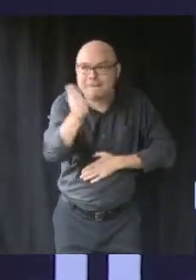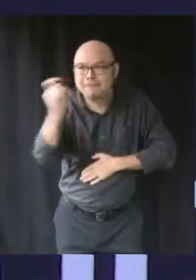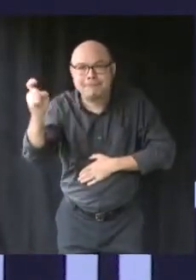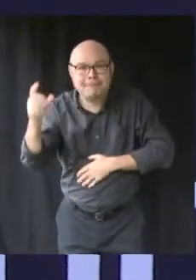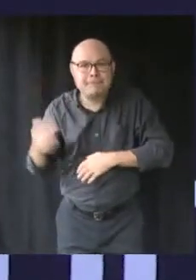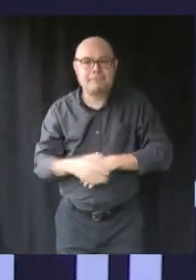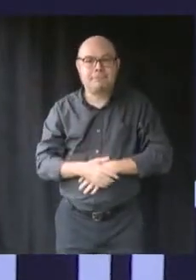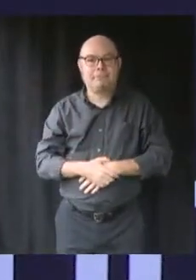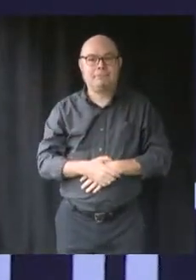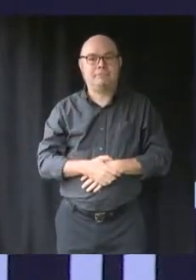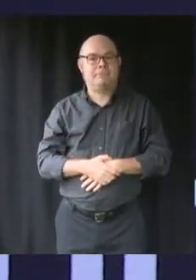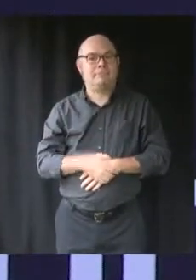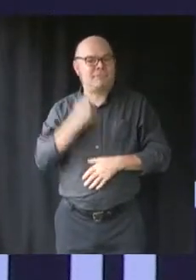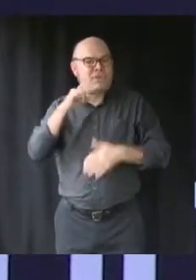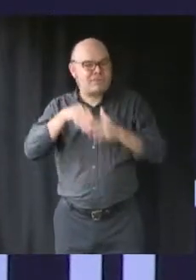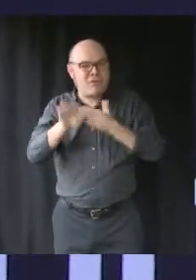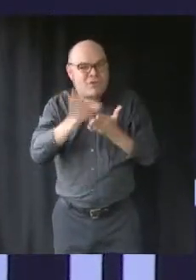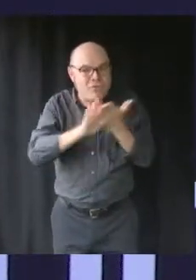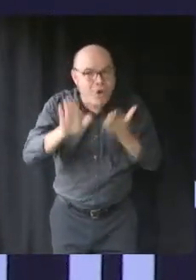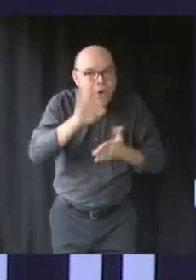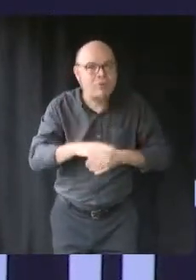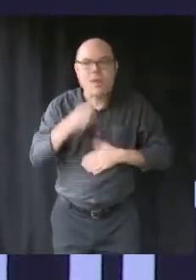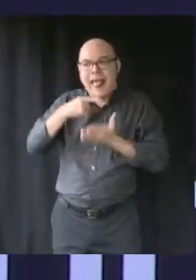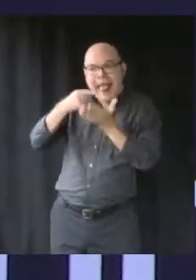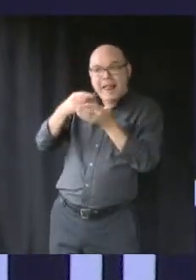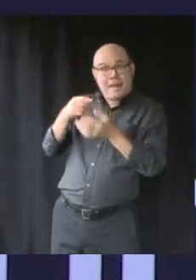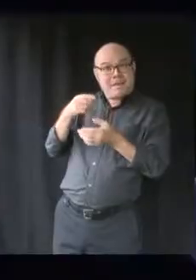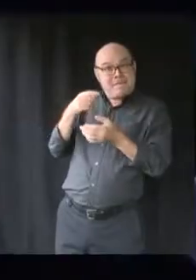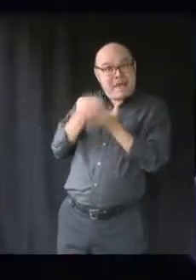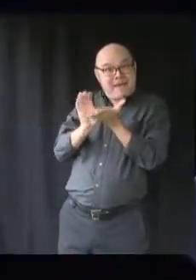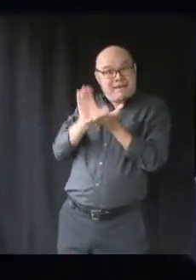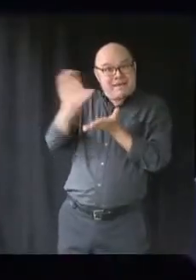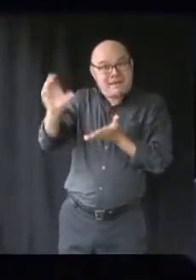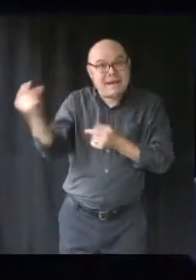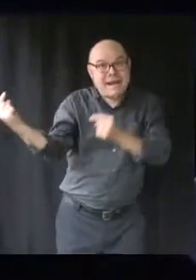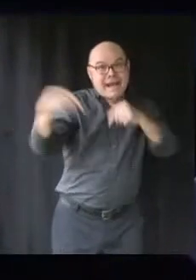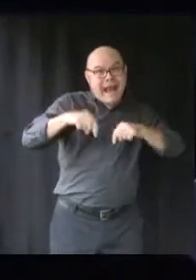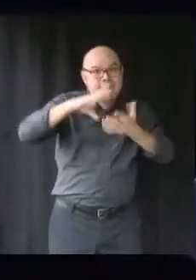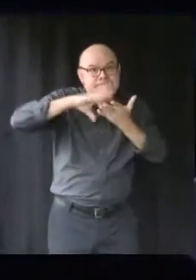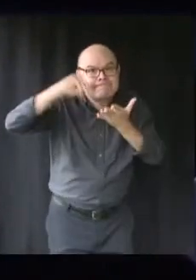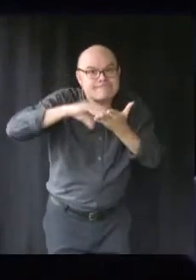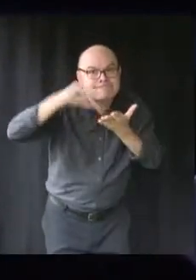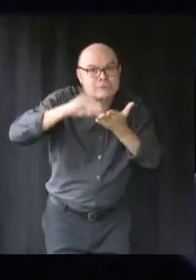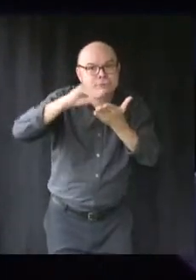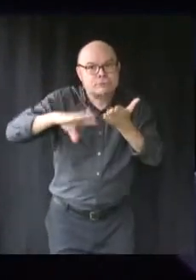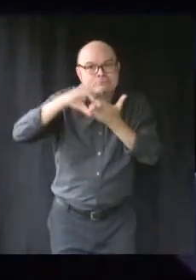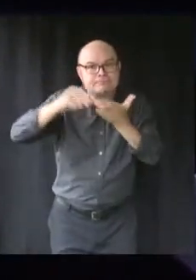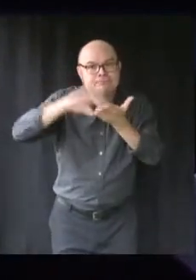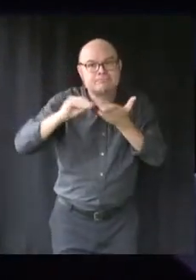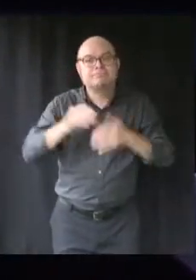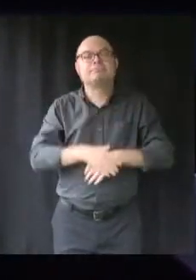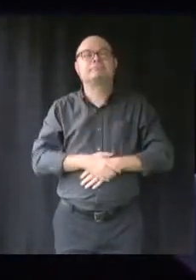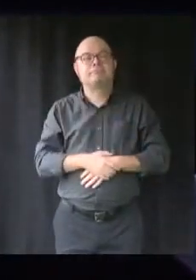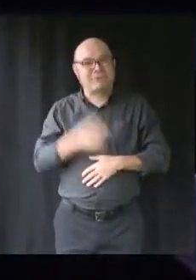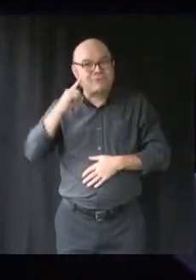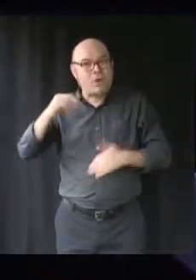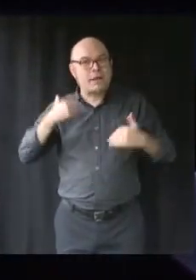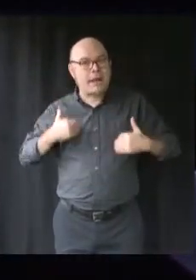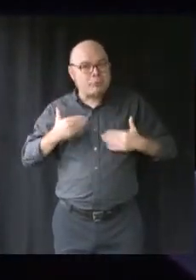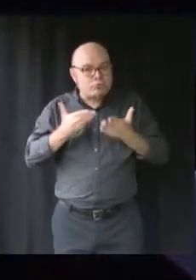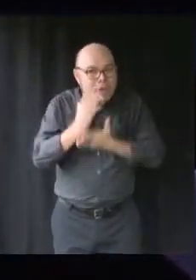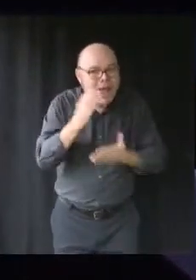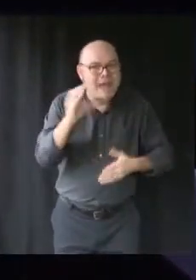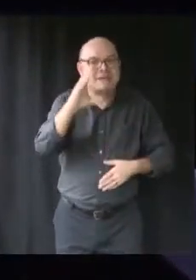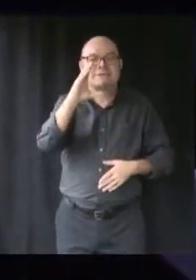grounded in human rights and civic responsibility. Chris Dodd has helped build one of the most